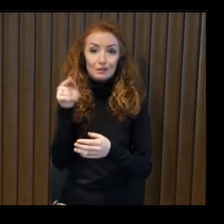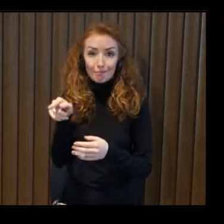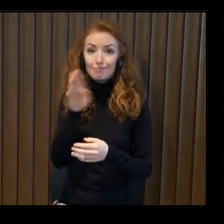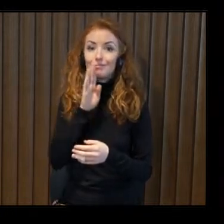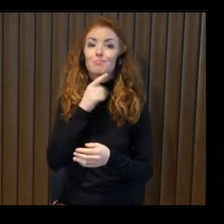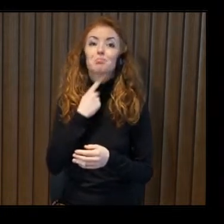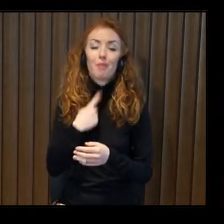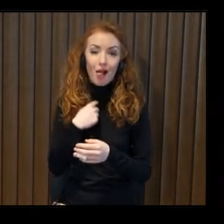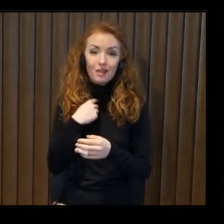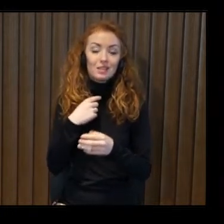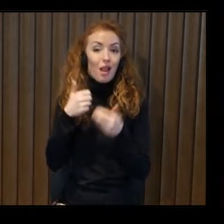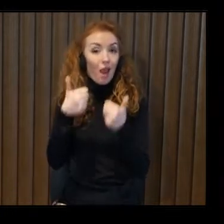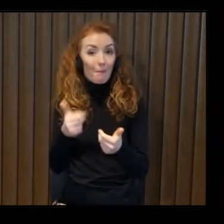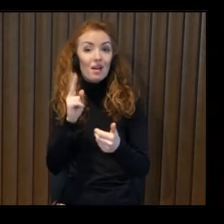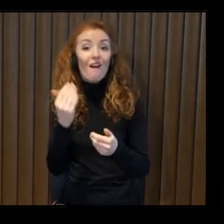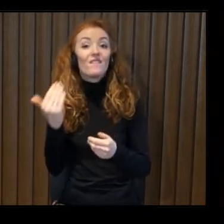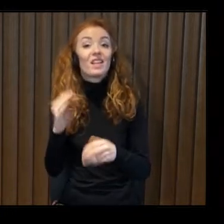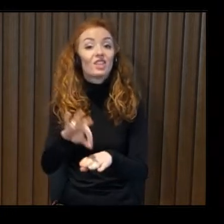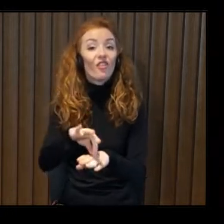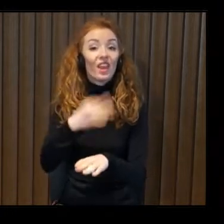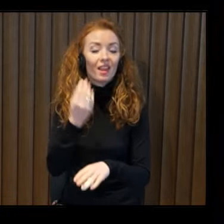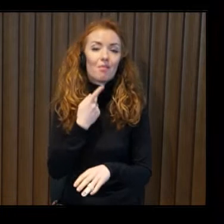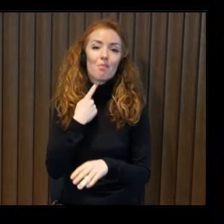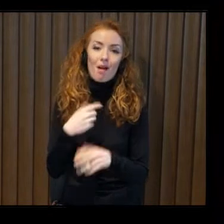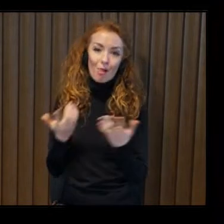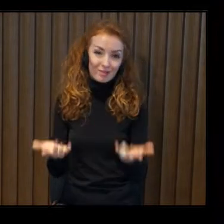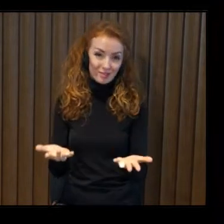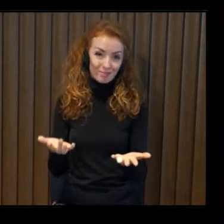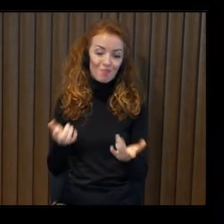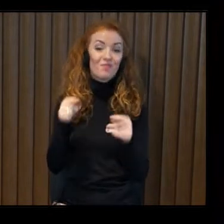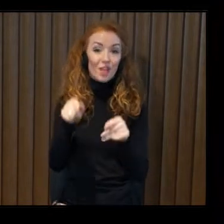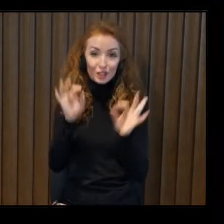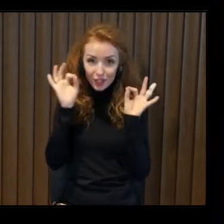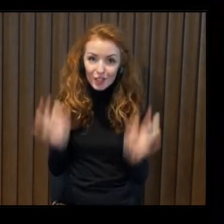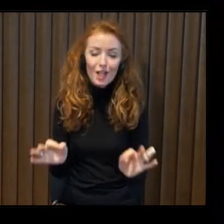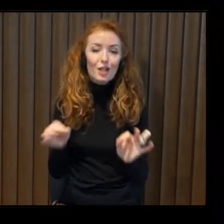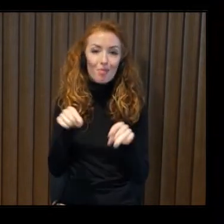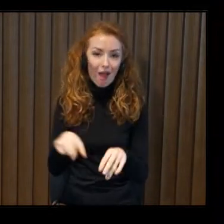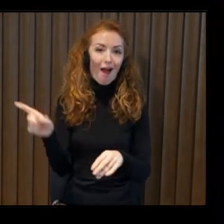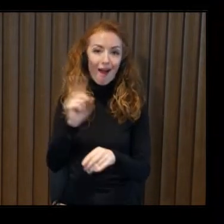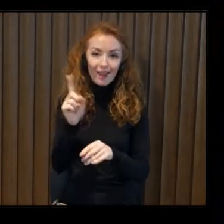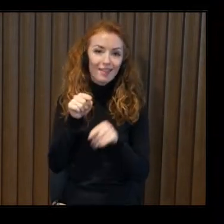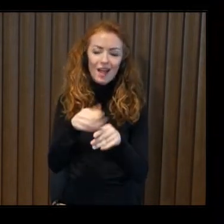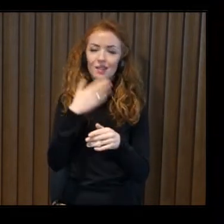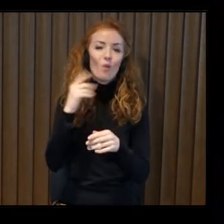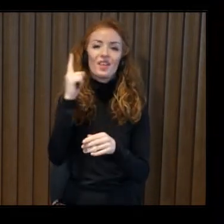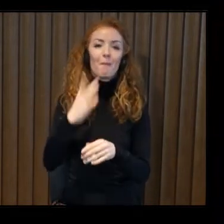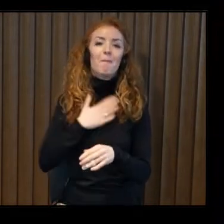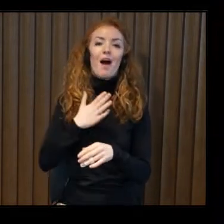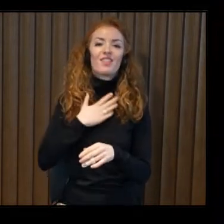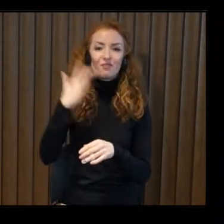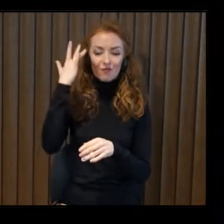her husband's. And this is borne out in research. We know this to be true. This is not just my opinion. This is based on